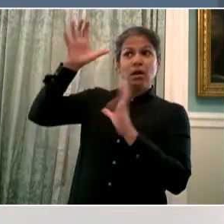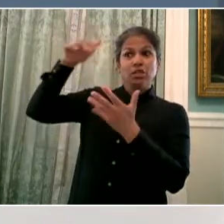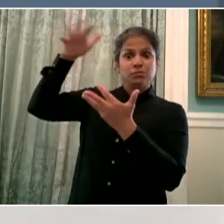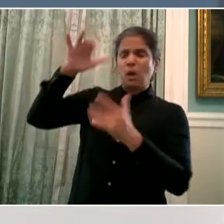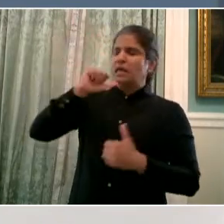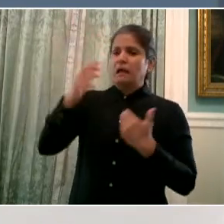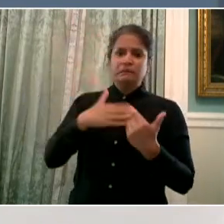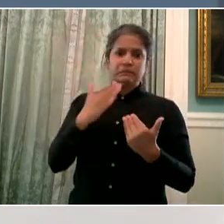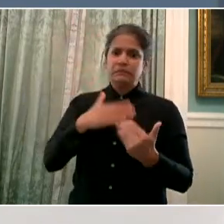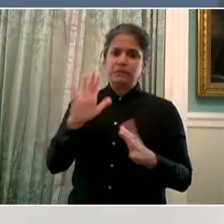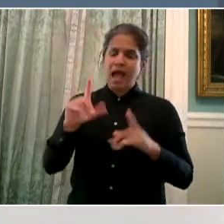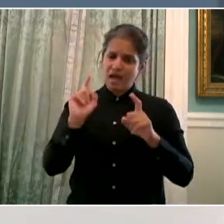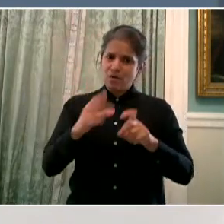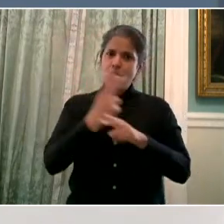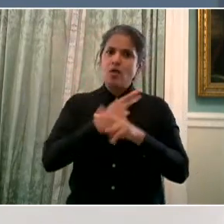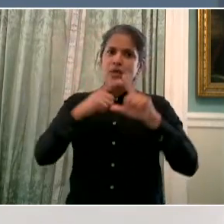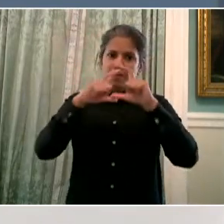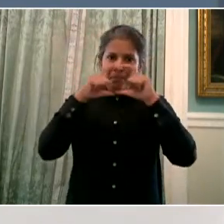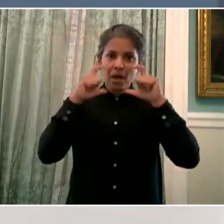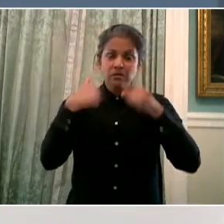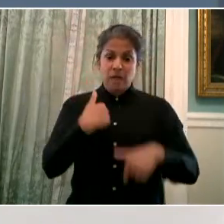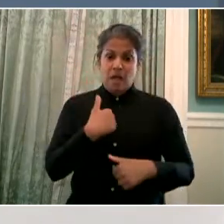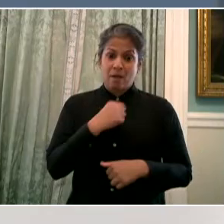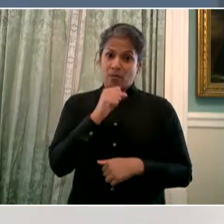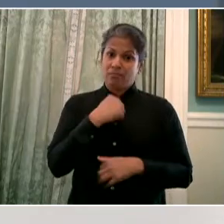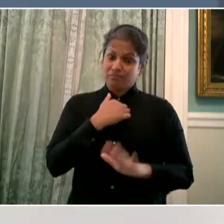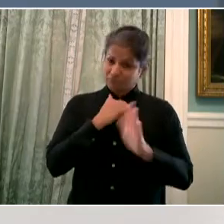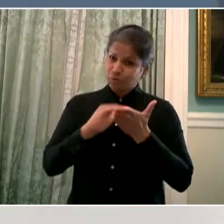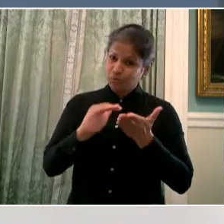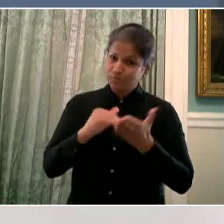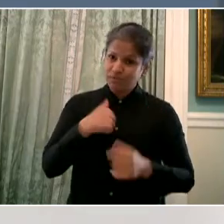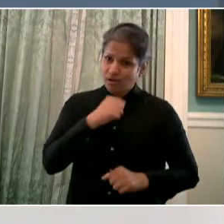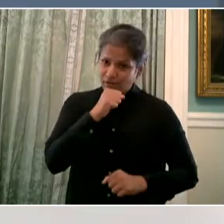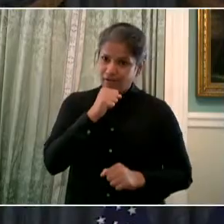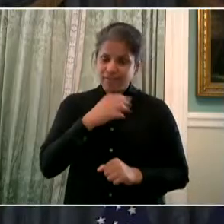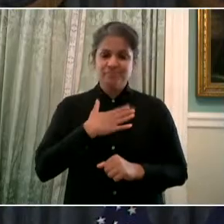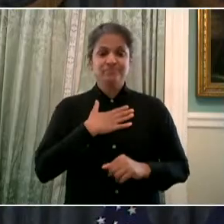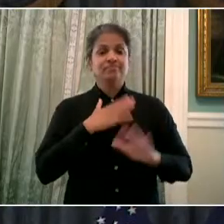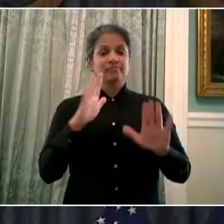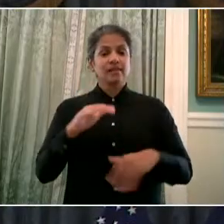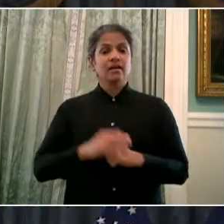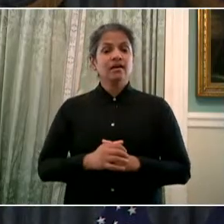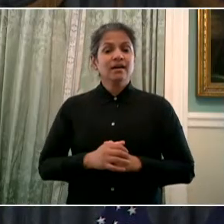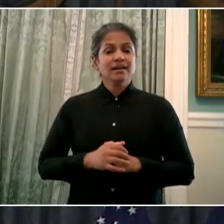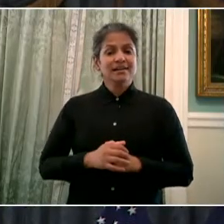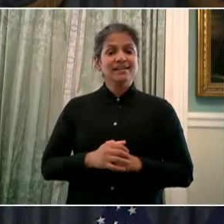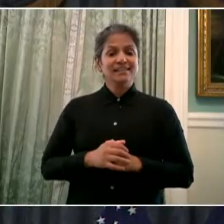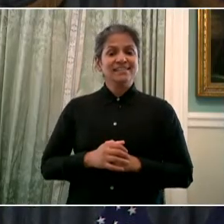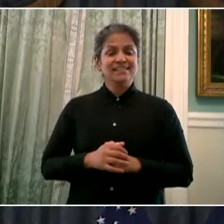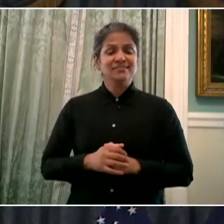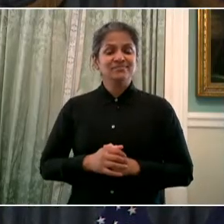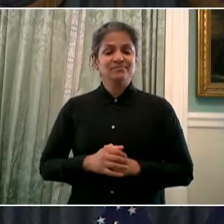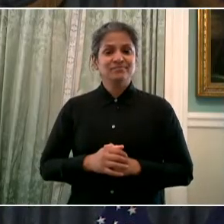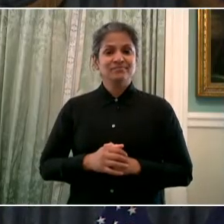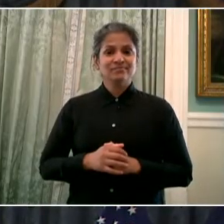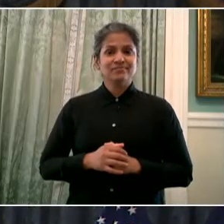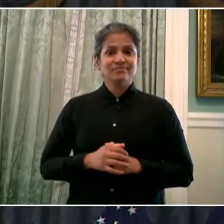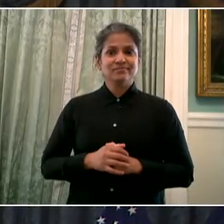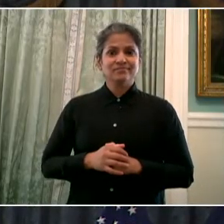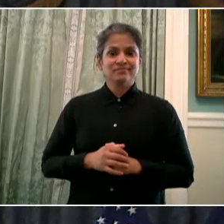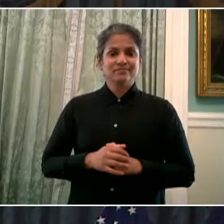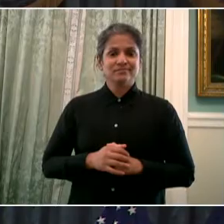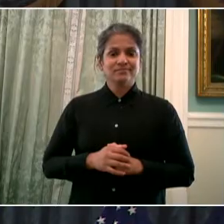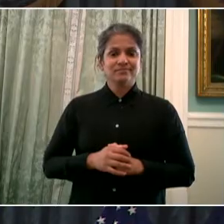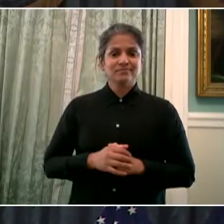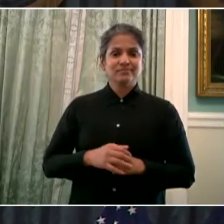filtration mask when you're outside. And I would just add to that, and it's Beatrice in the Bronx. Is that who the question's from? Correct. So to Beatrice and to everybody else that's